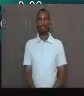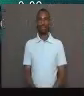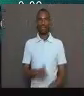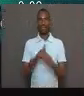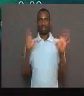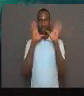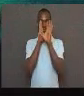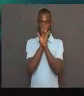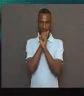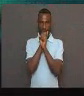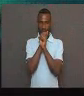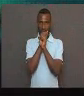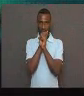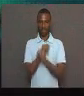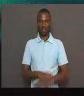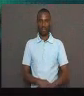Time's up.